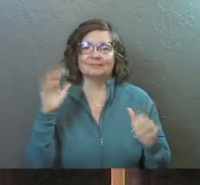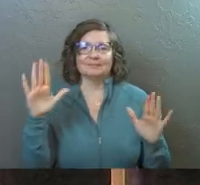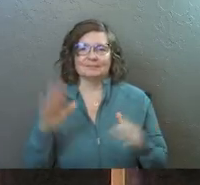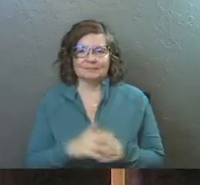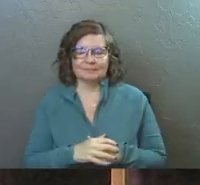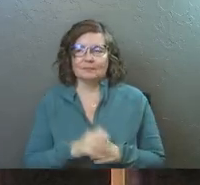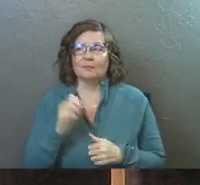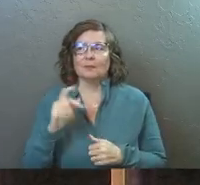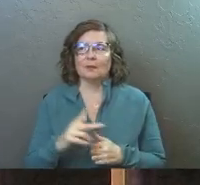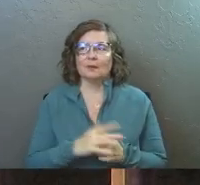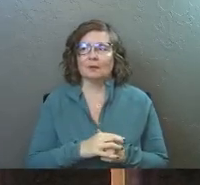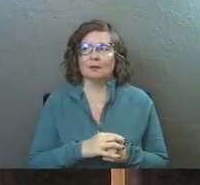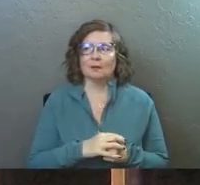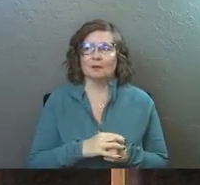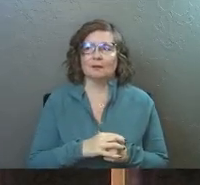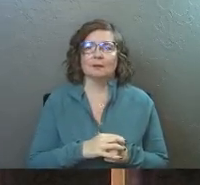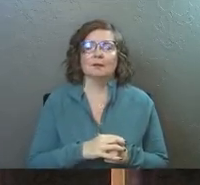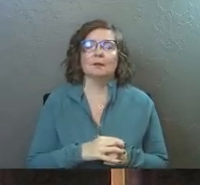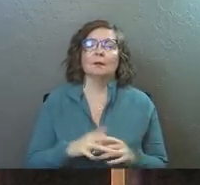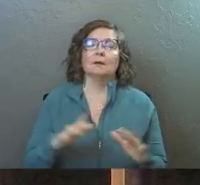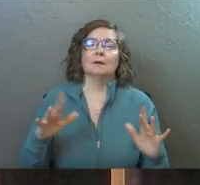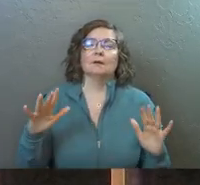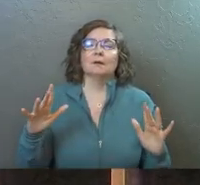Excellent. Okay.